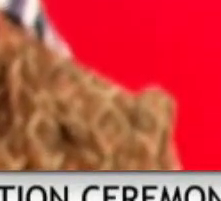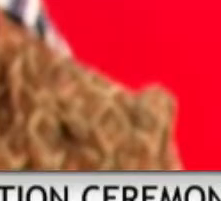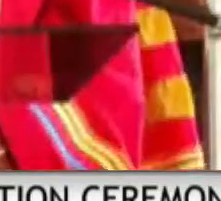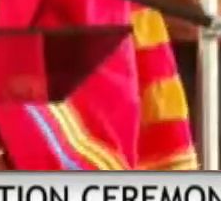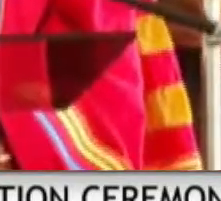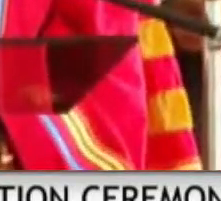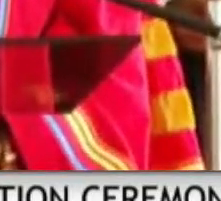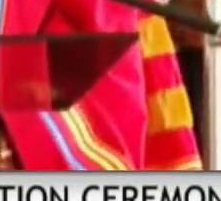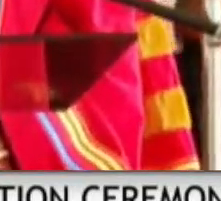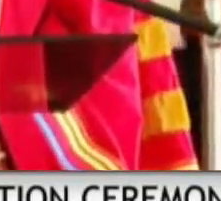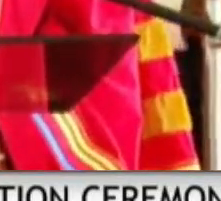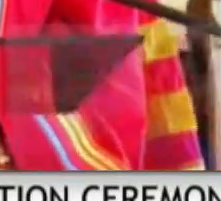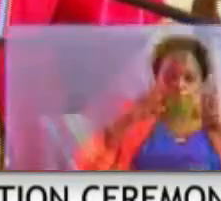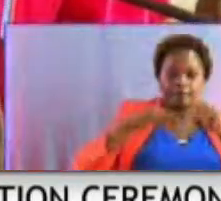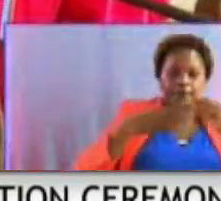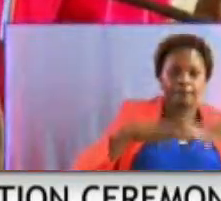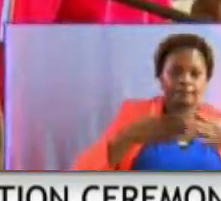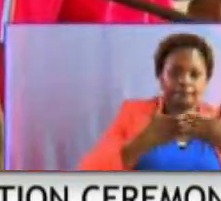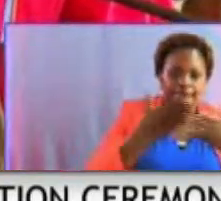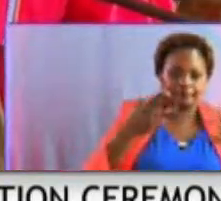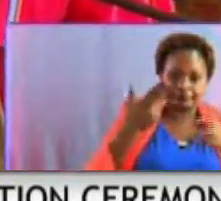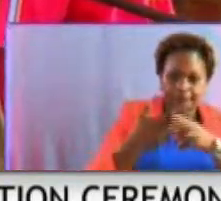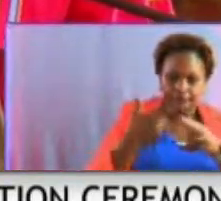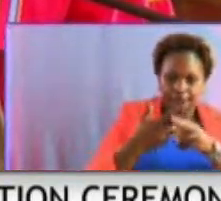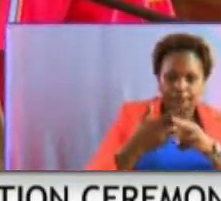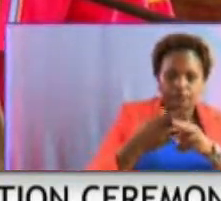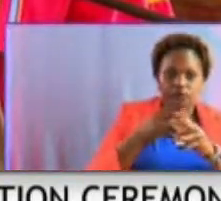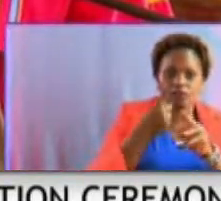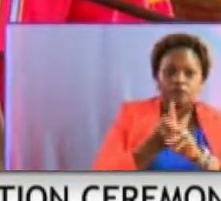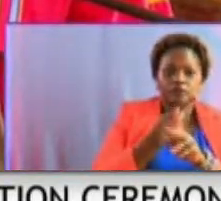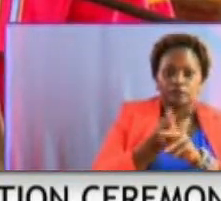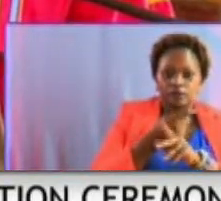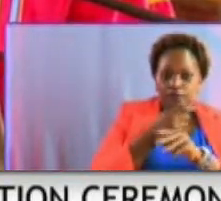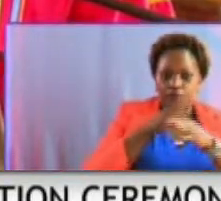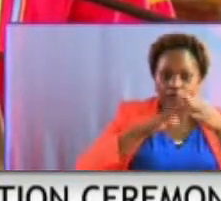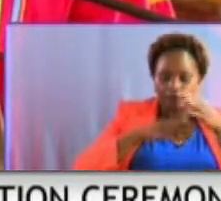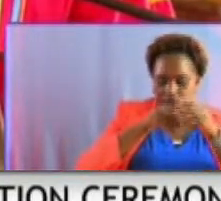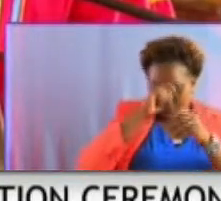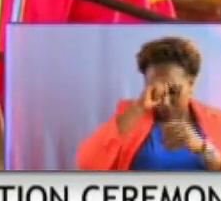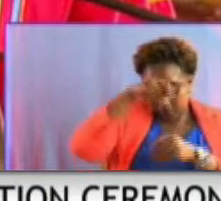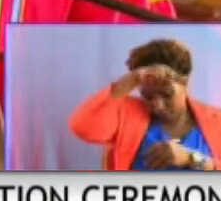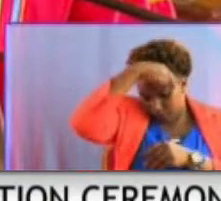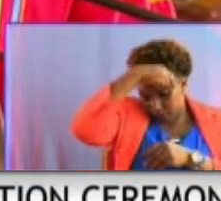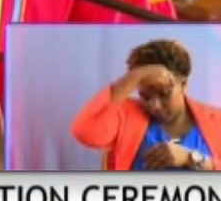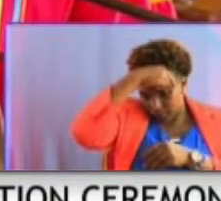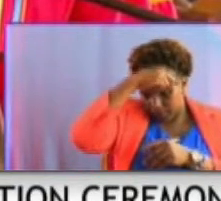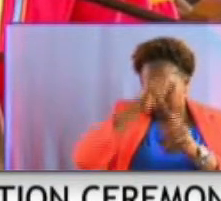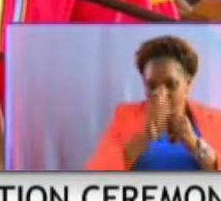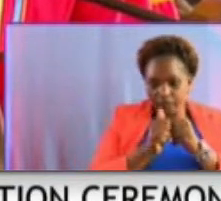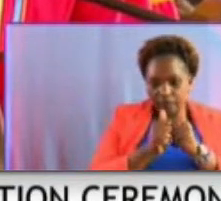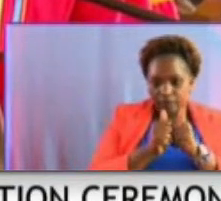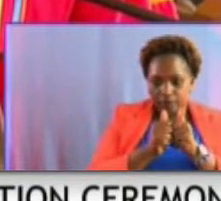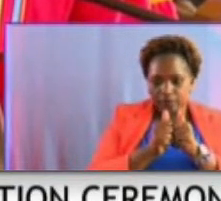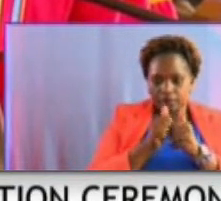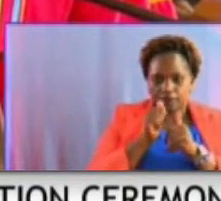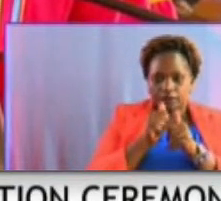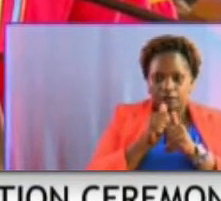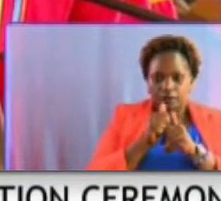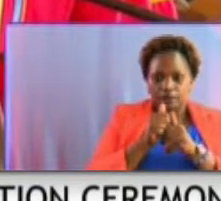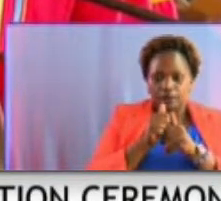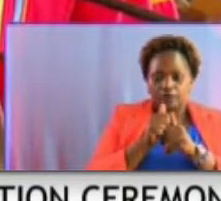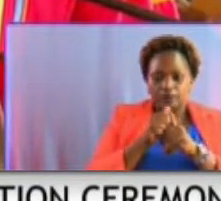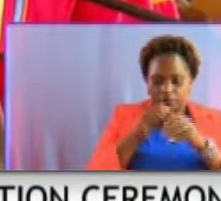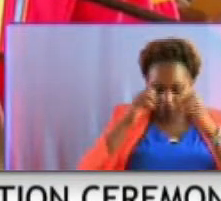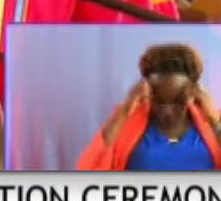I admit the persons named to the respective undergraduate degrees for which they have been